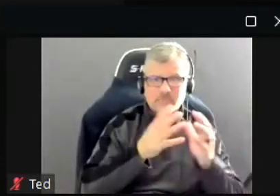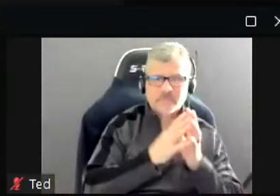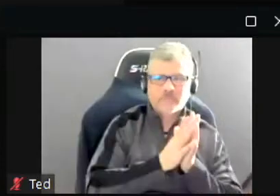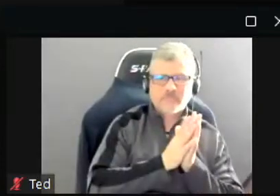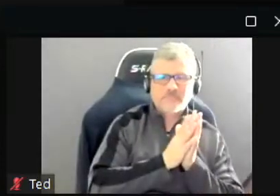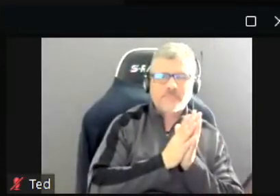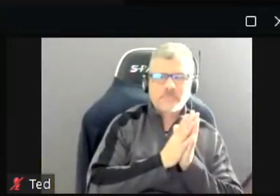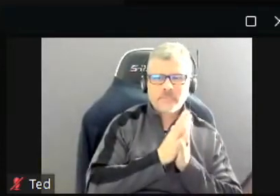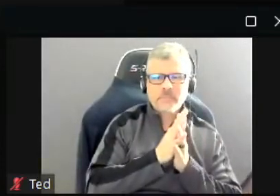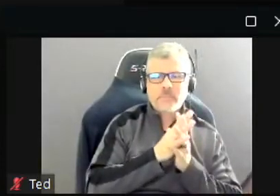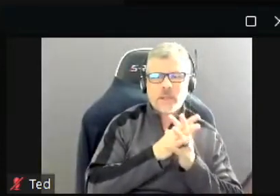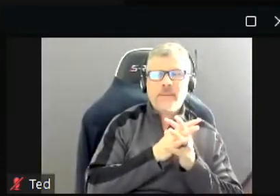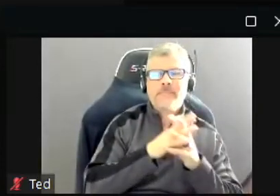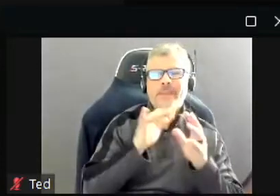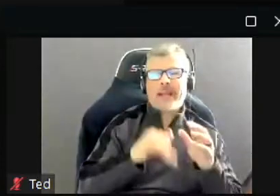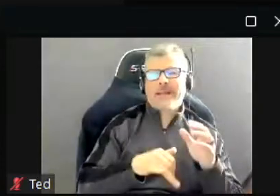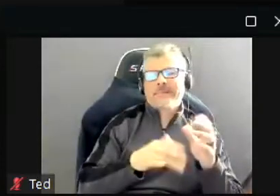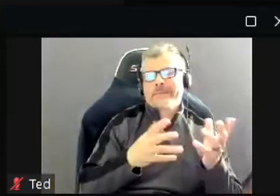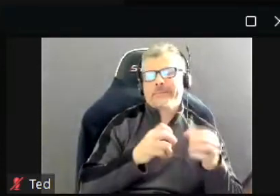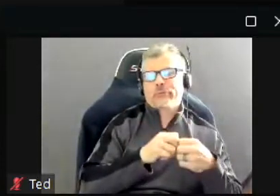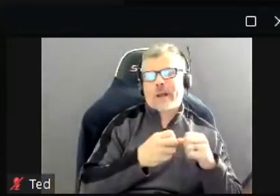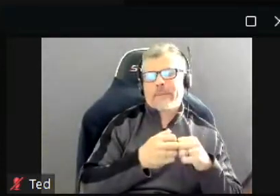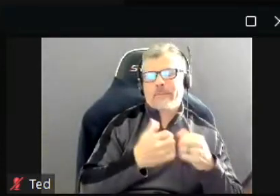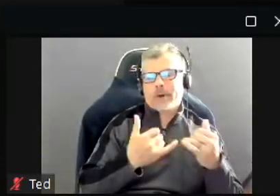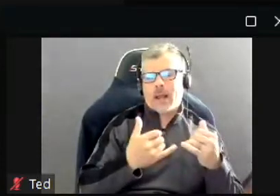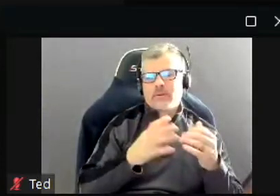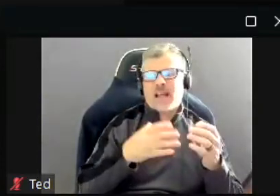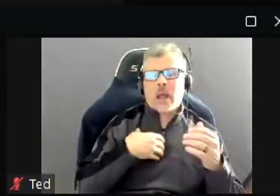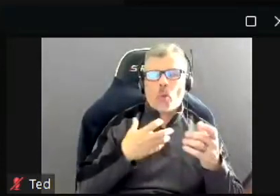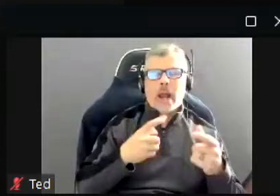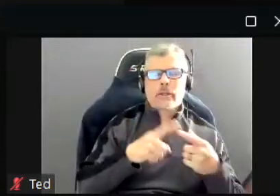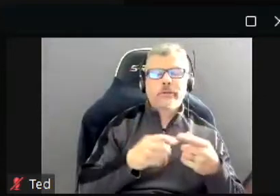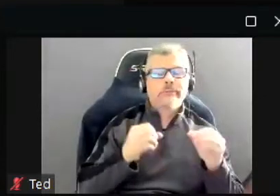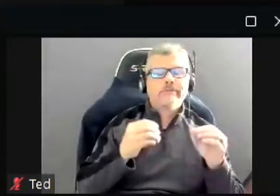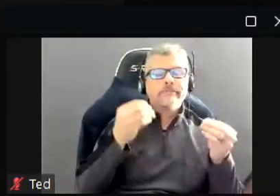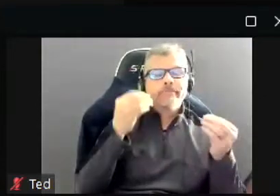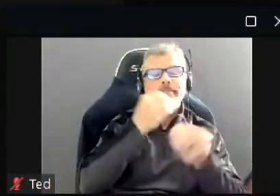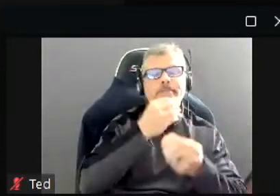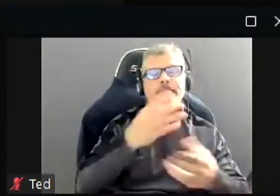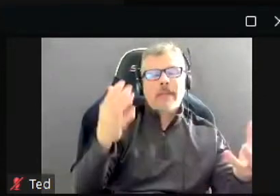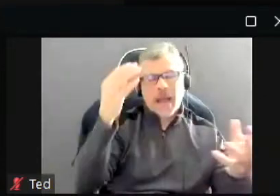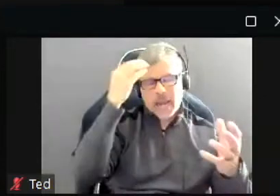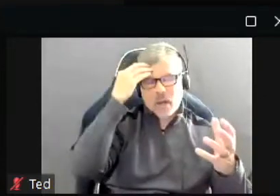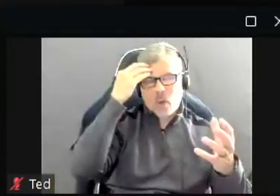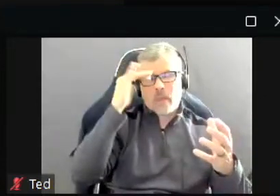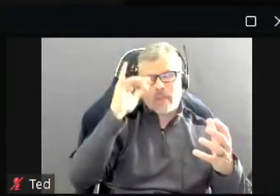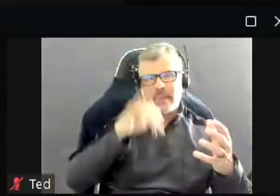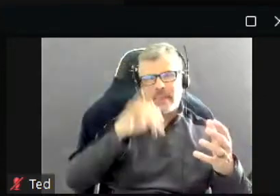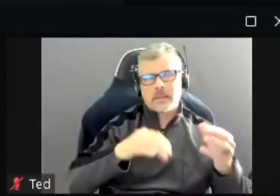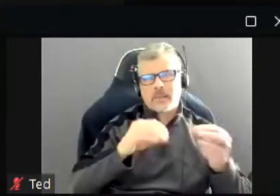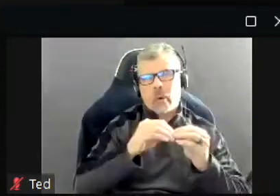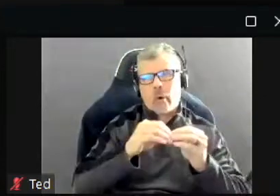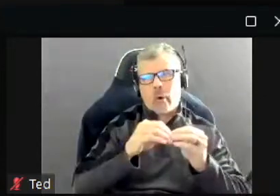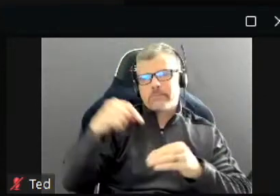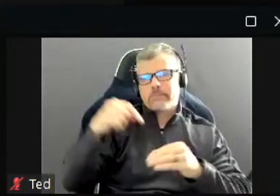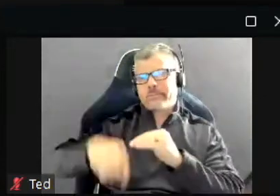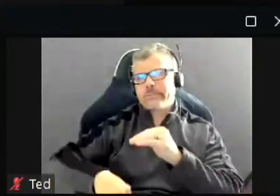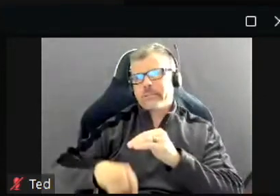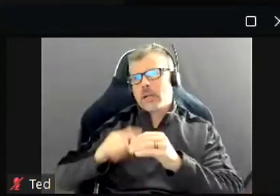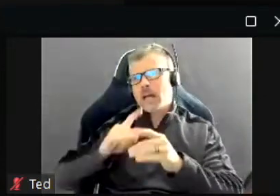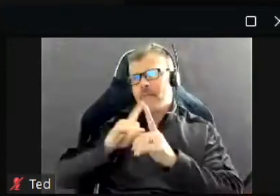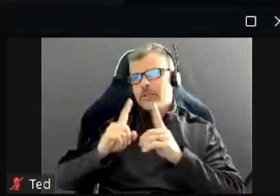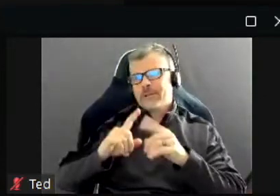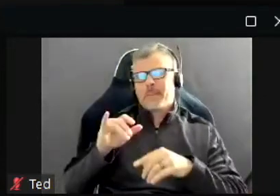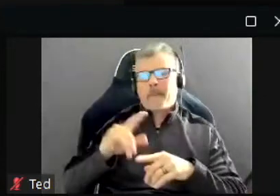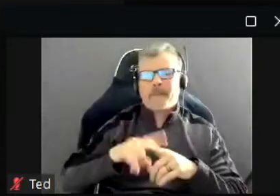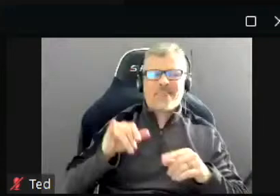So I think I wanted to just quickly unpack. I know it's a bigger conversation, but an idea that my colleagues and I have been